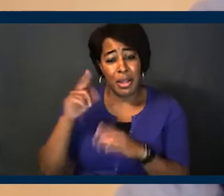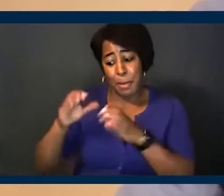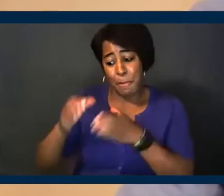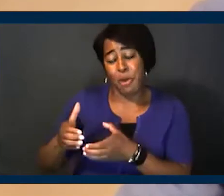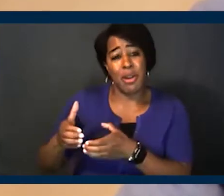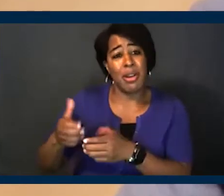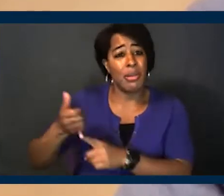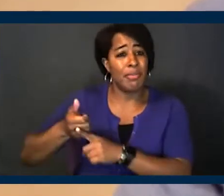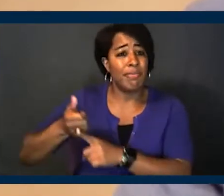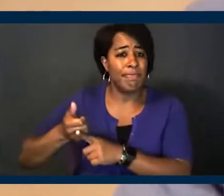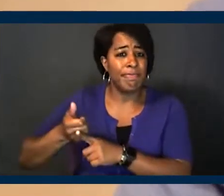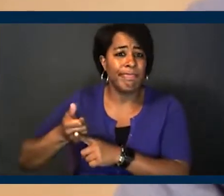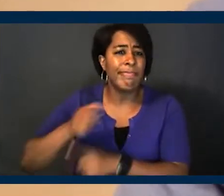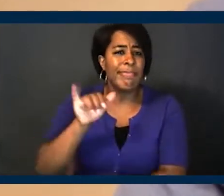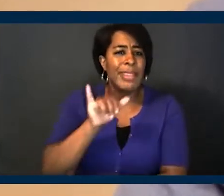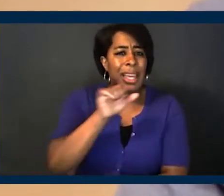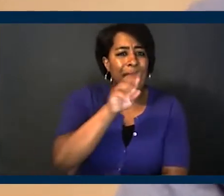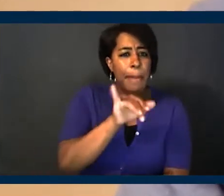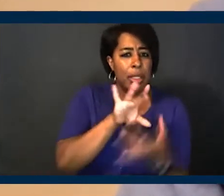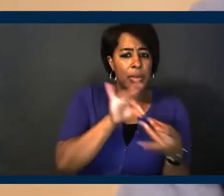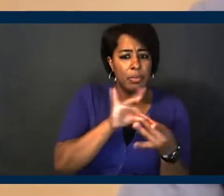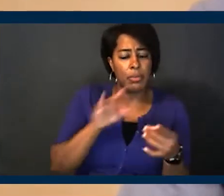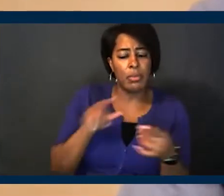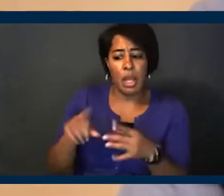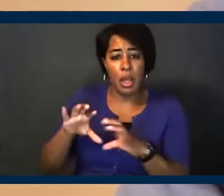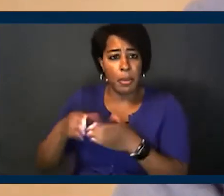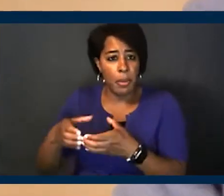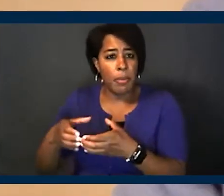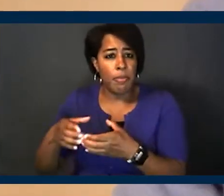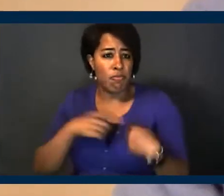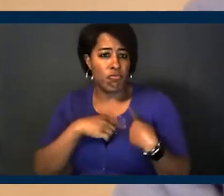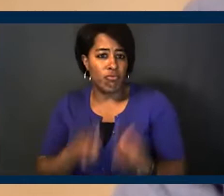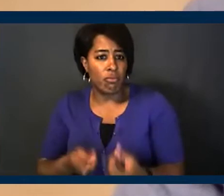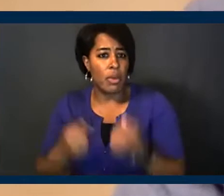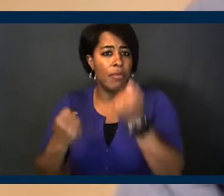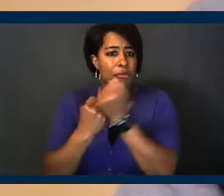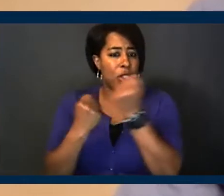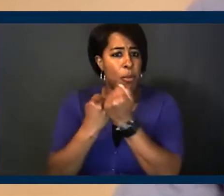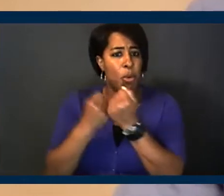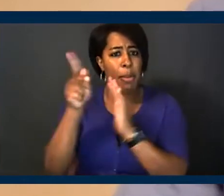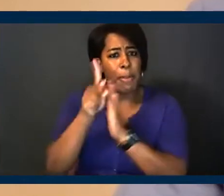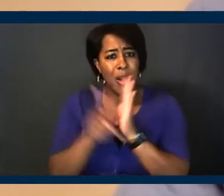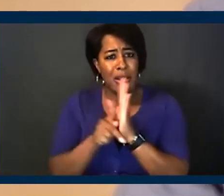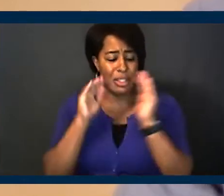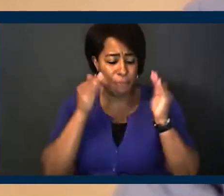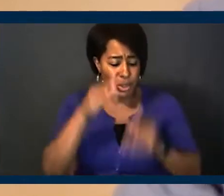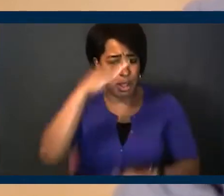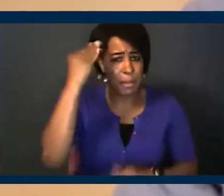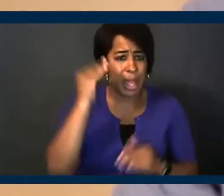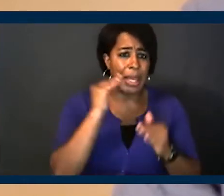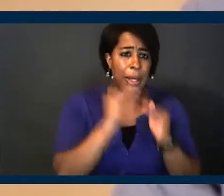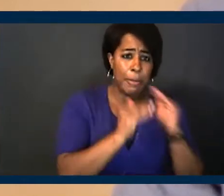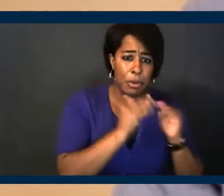as Ebony kind of alluded to, of supporting policies focused on the Black community, updating our platform to